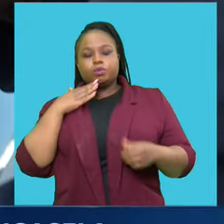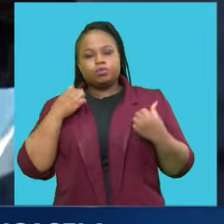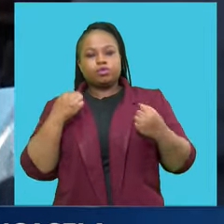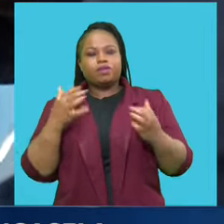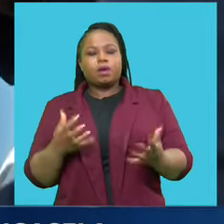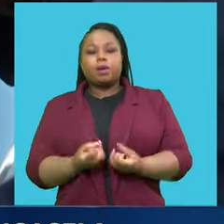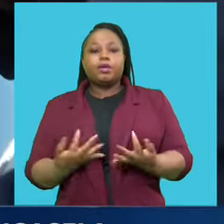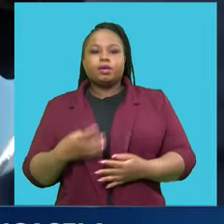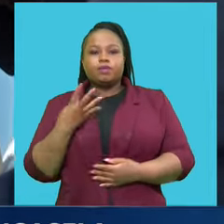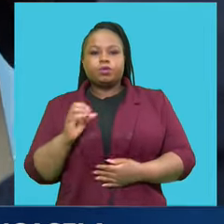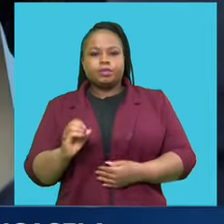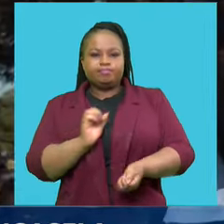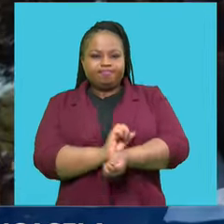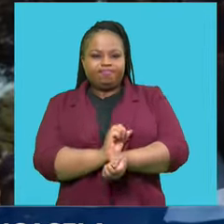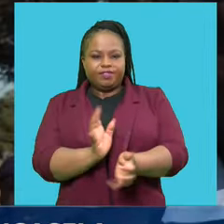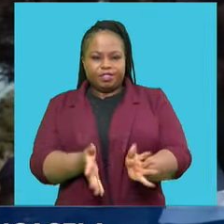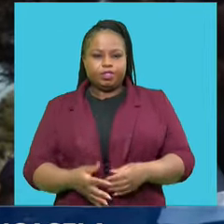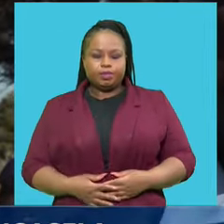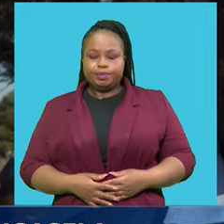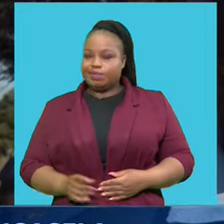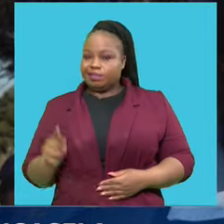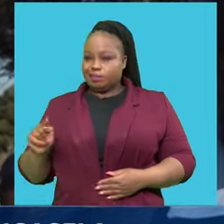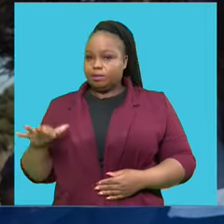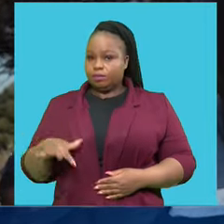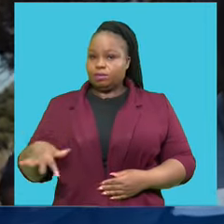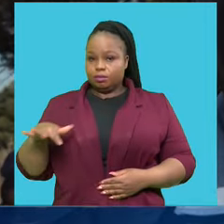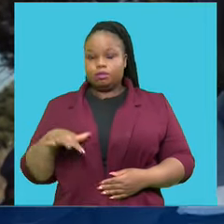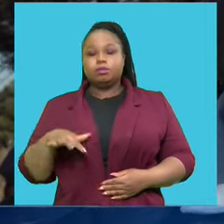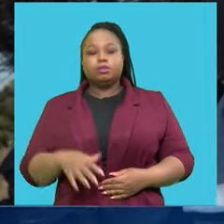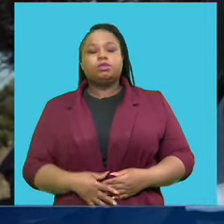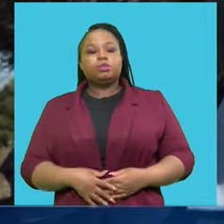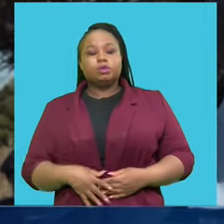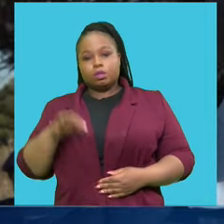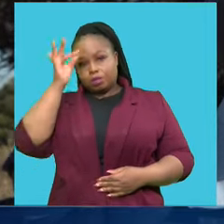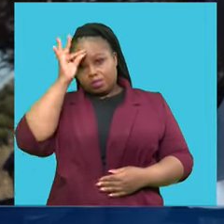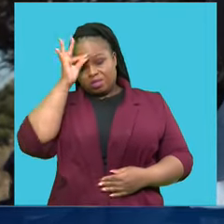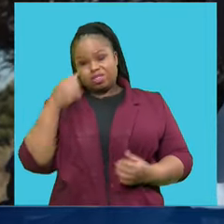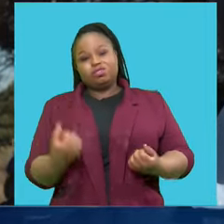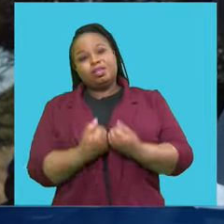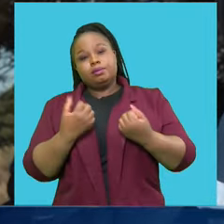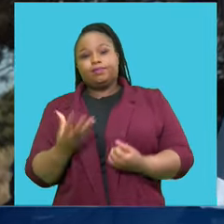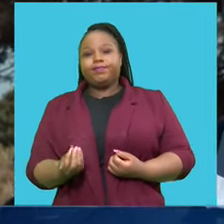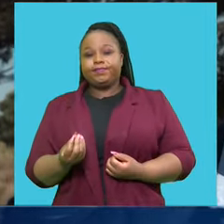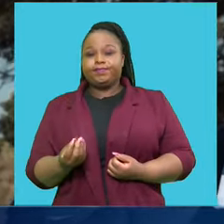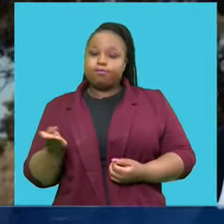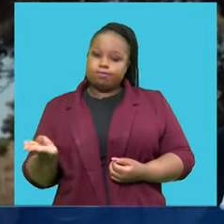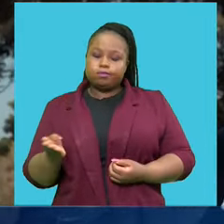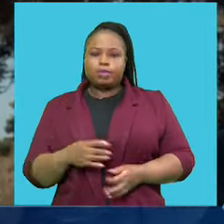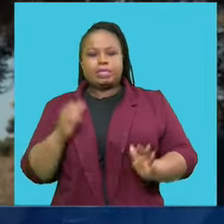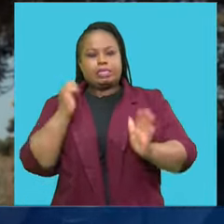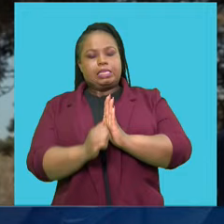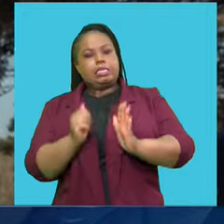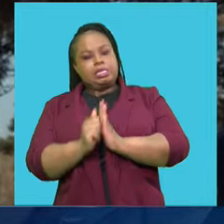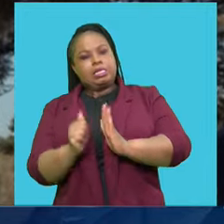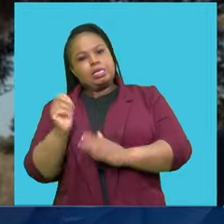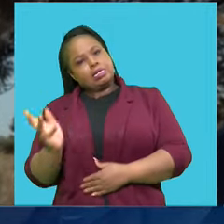abangamashumi amane. Kagiso is one of the policing precinct which is having challenges in terms of murders,